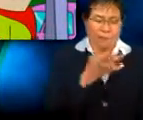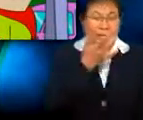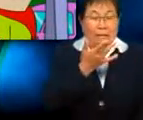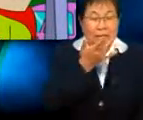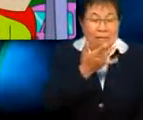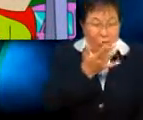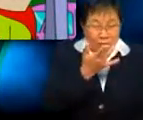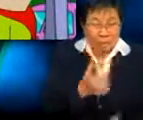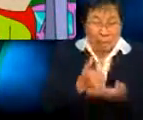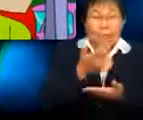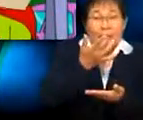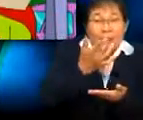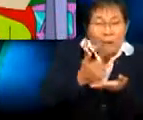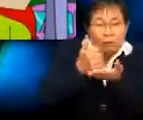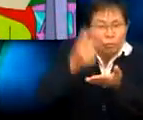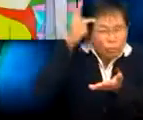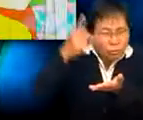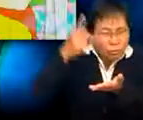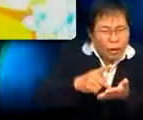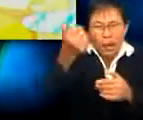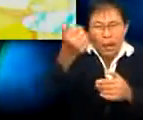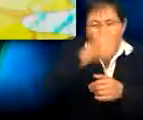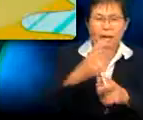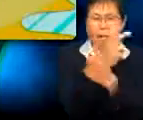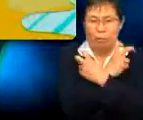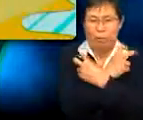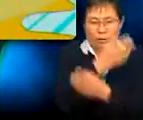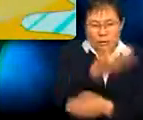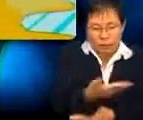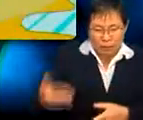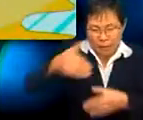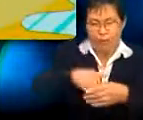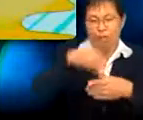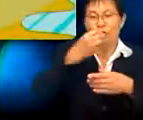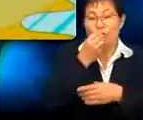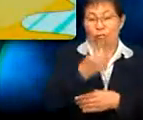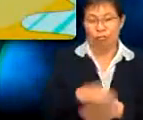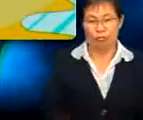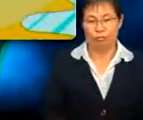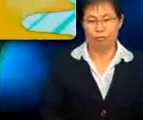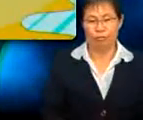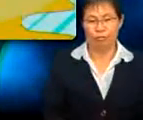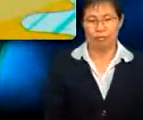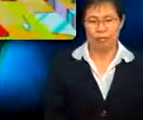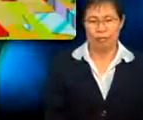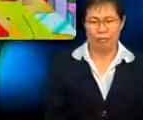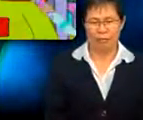Our sense of taste also helps us to detect any poisonous substances in the food.